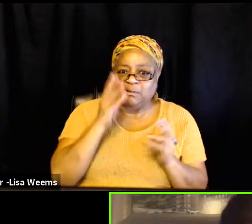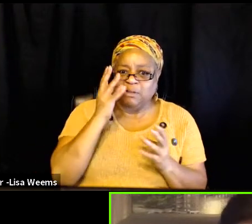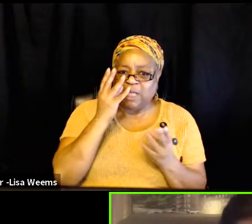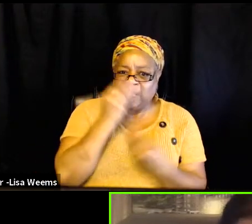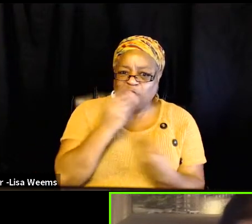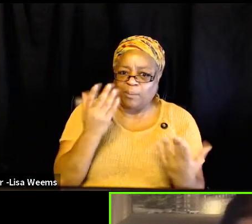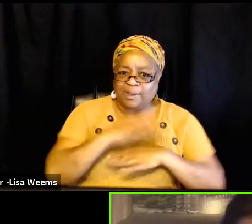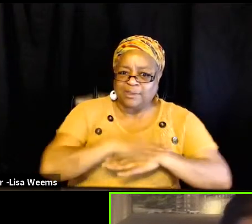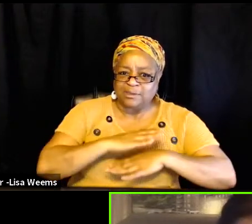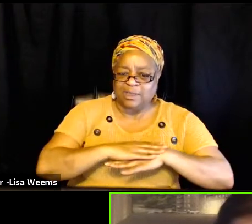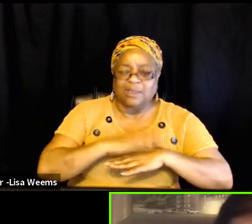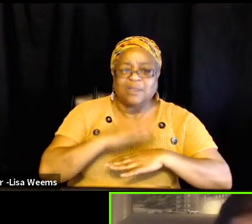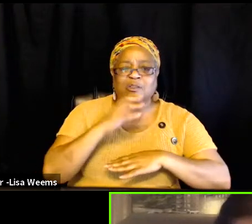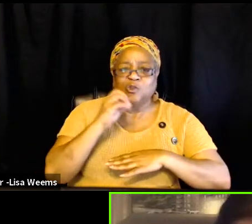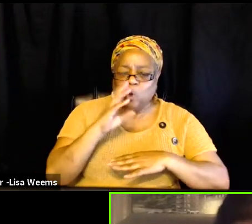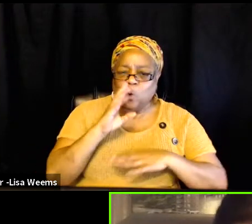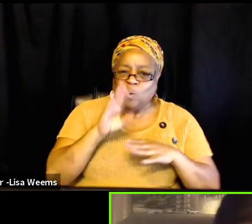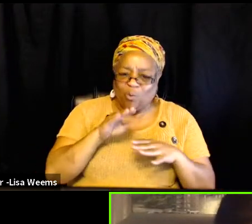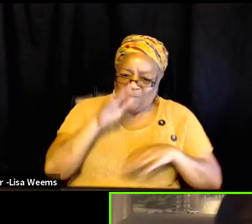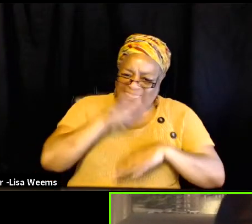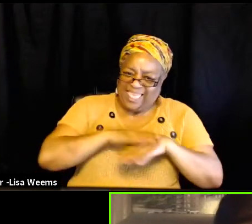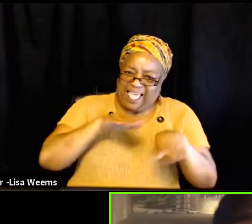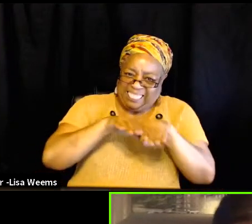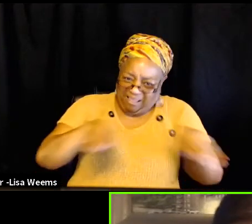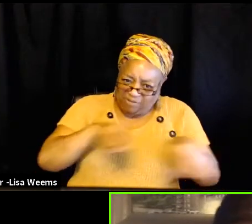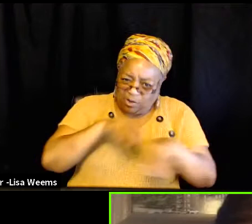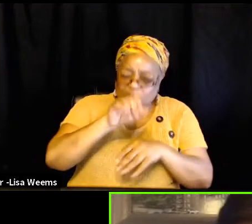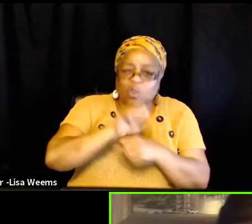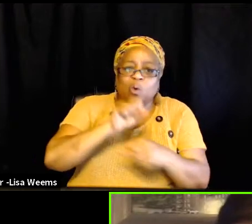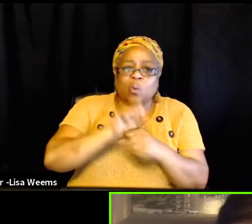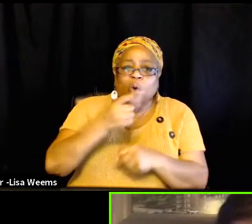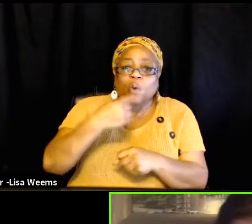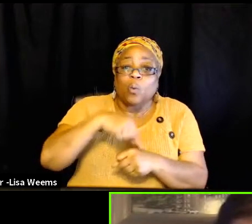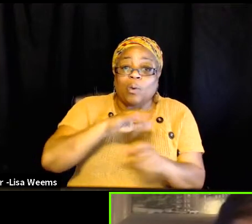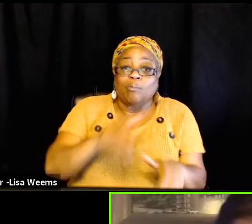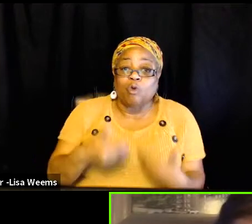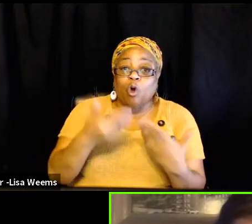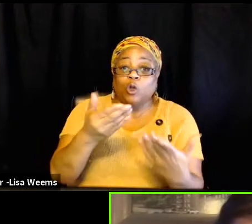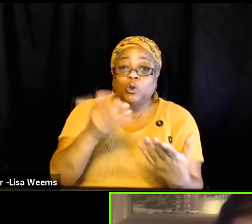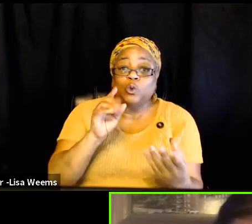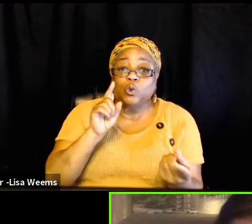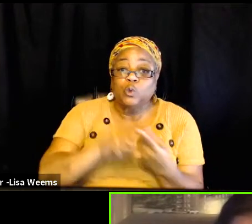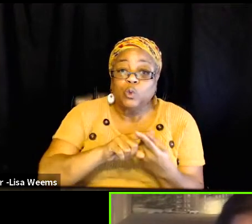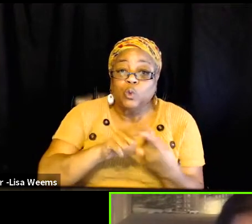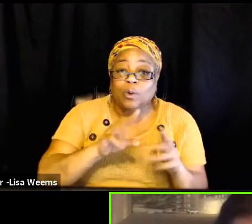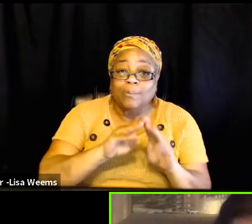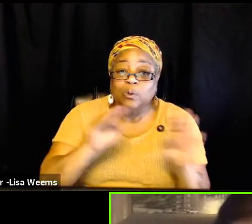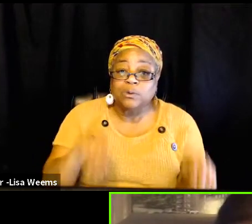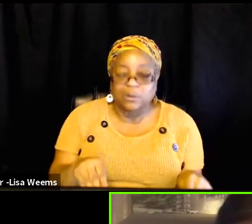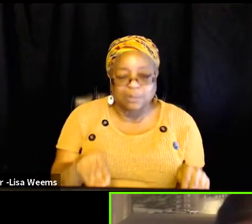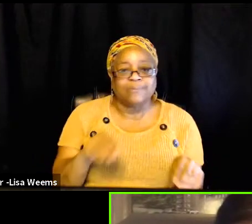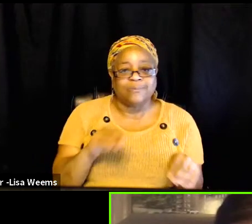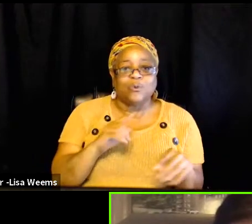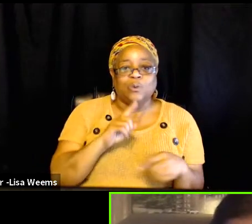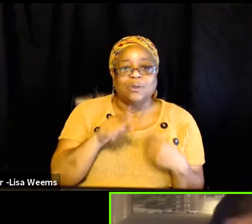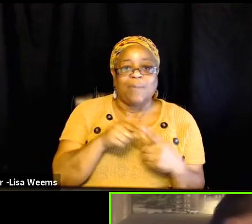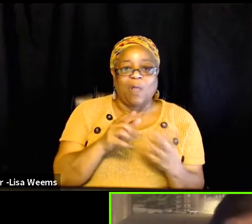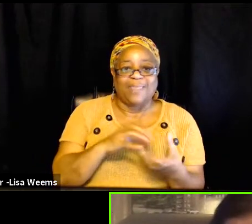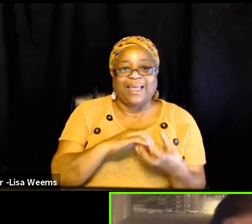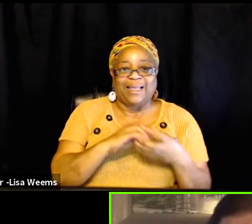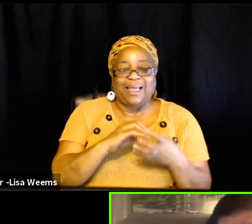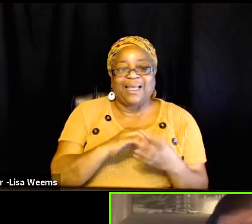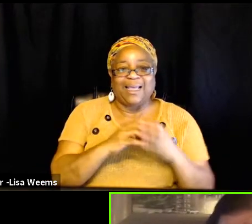at that very pragmatic level, the work that we were bringing into the museum was about the intersection